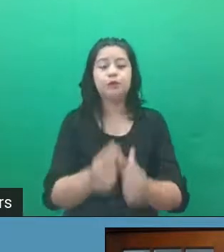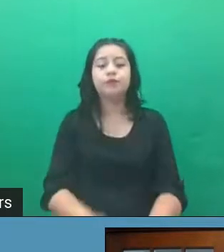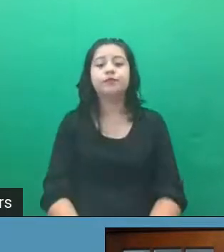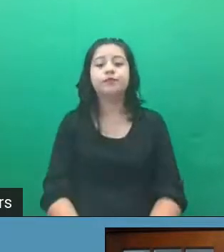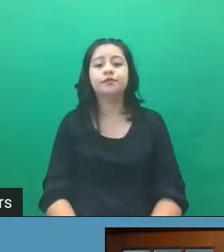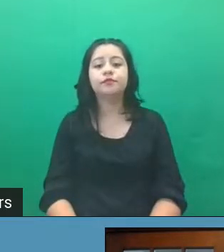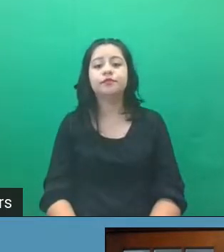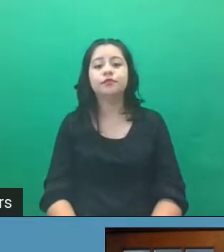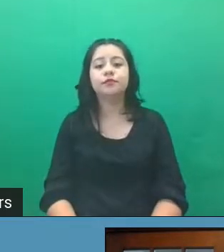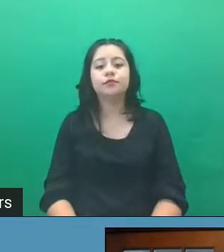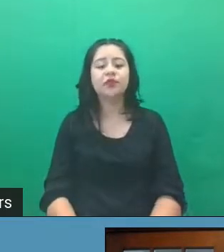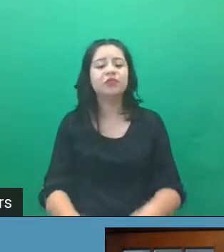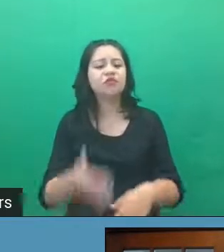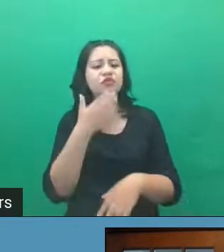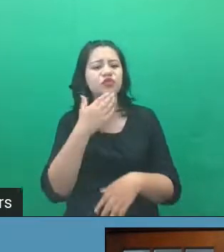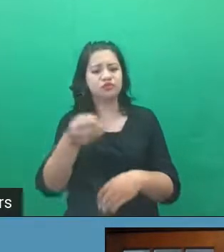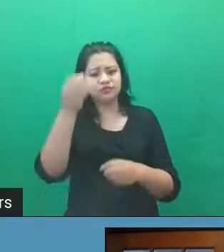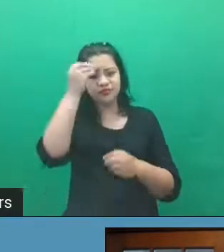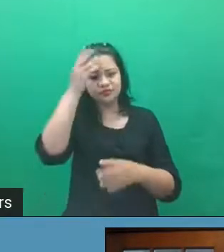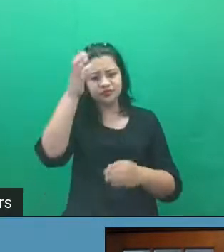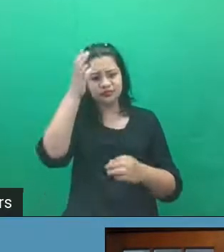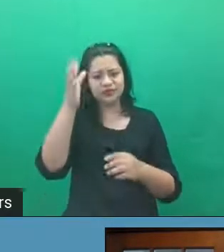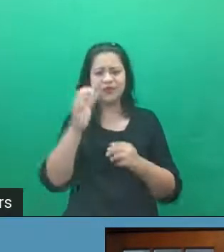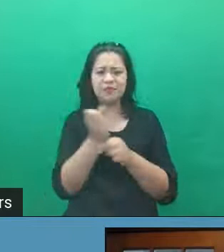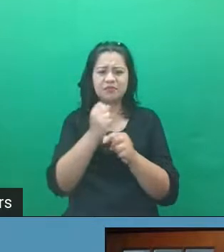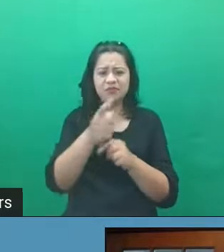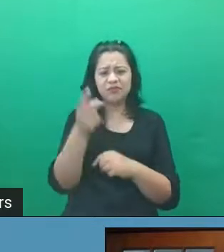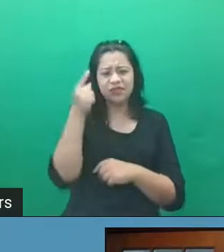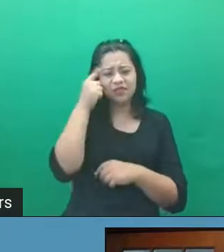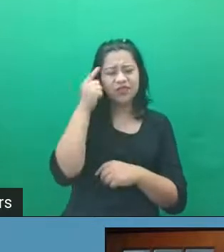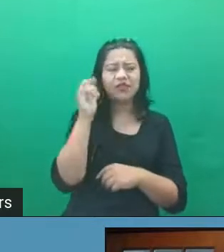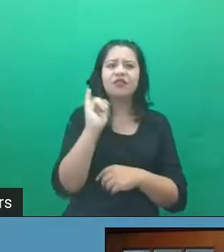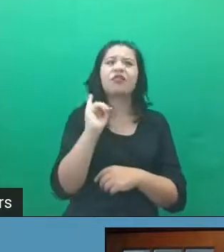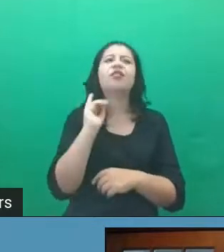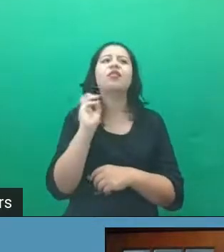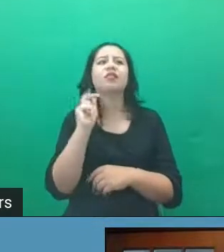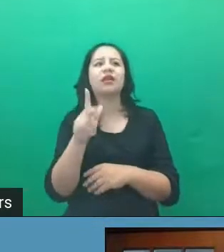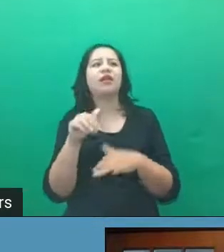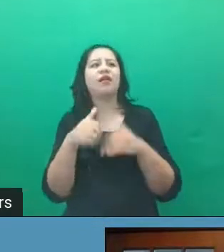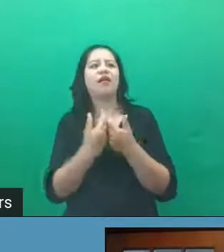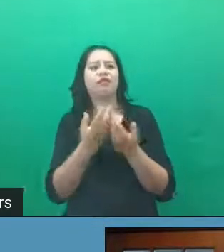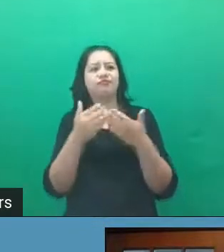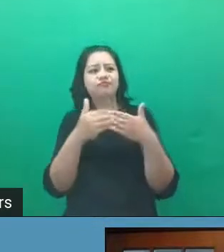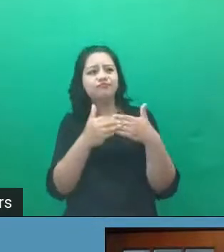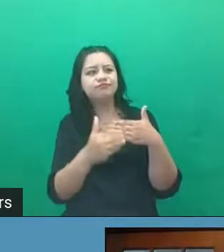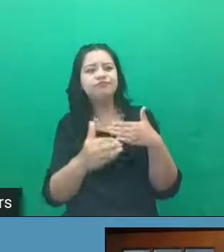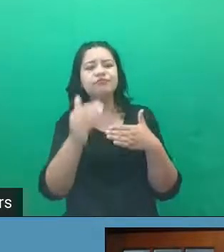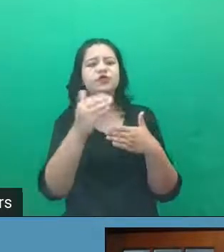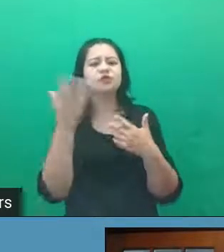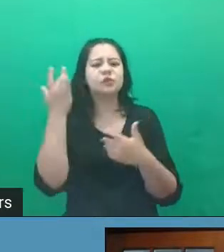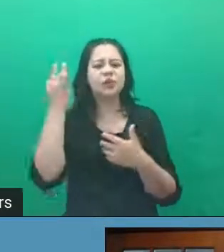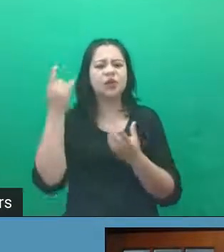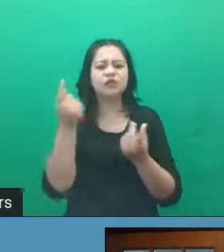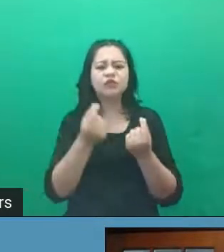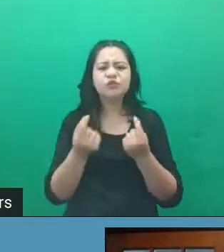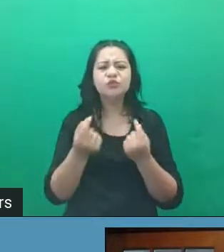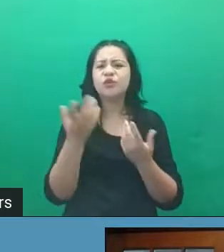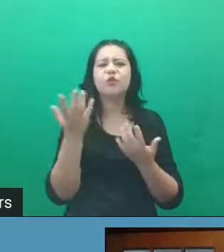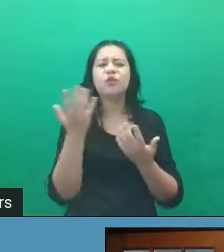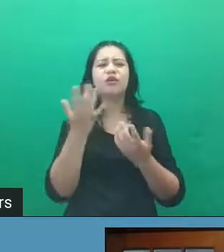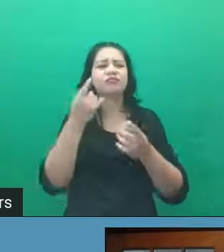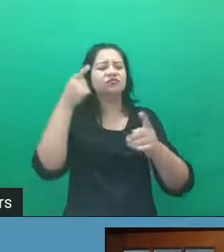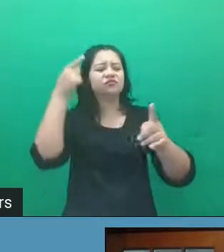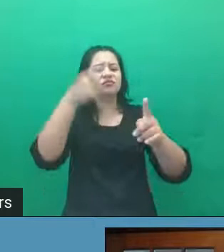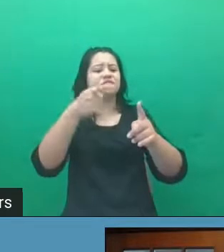think are really good because they make you think about things such as your policies and procedures and why you're doing these. What is your